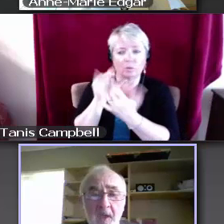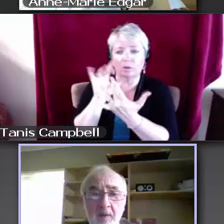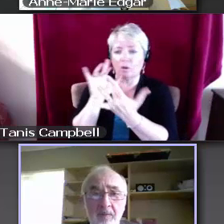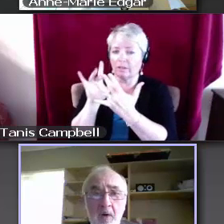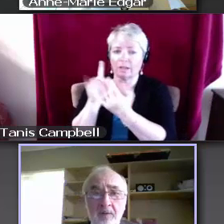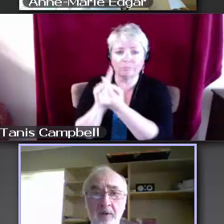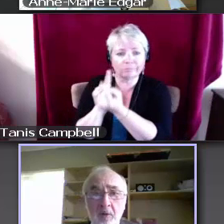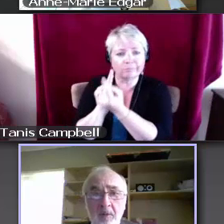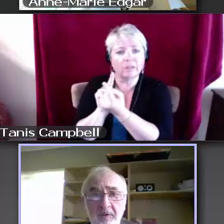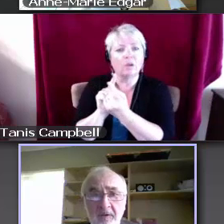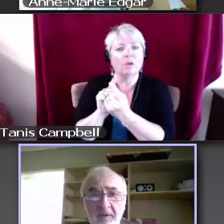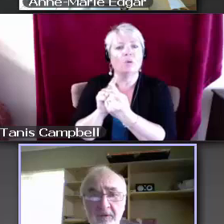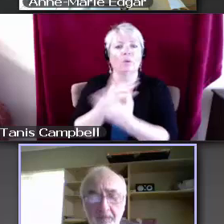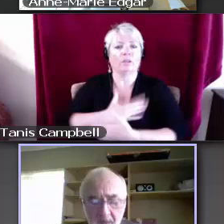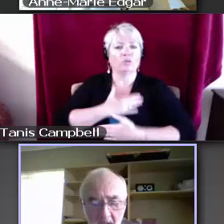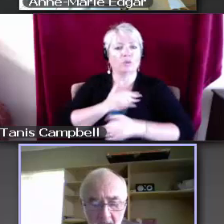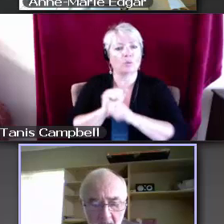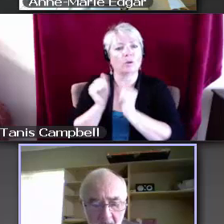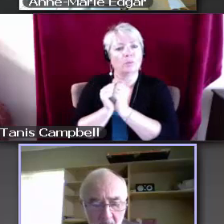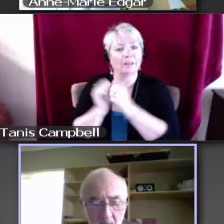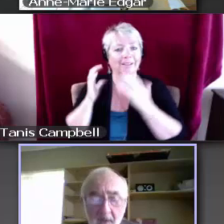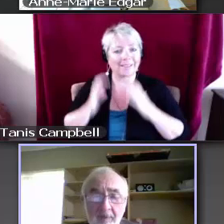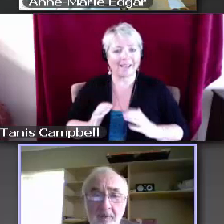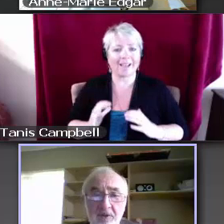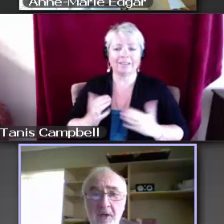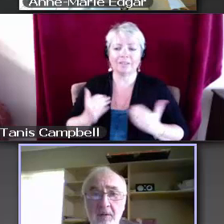We love being involved in their businesses.